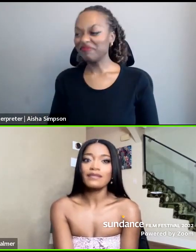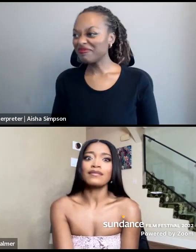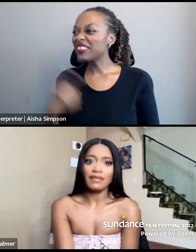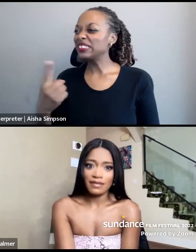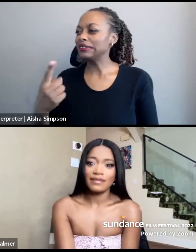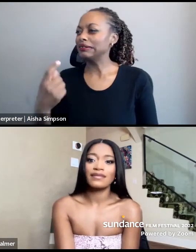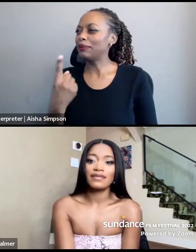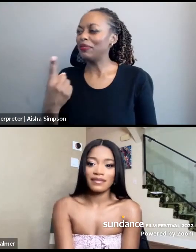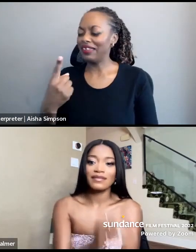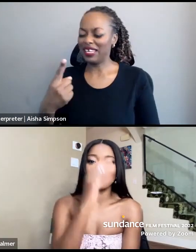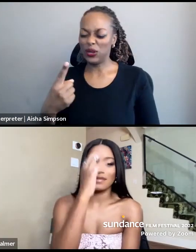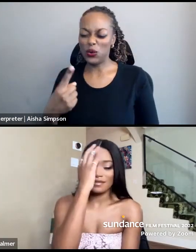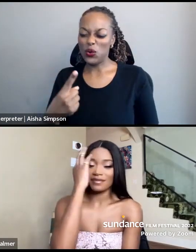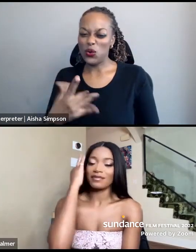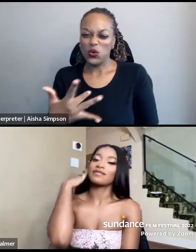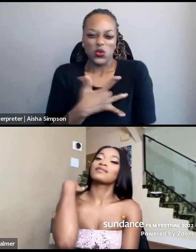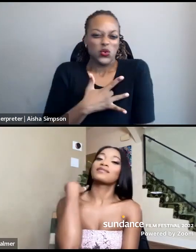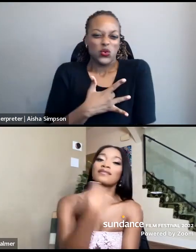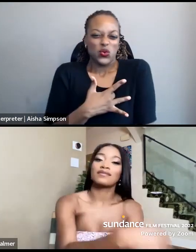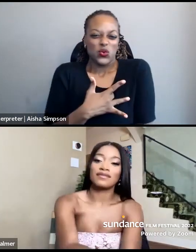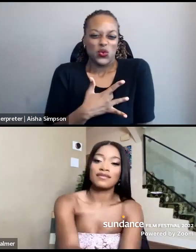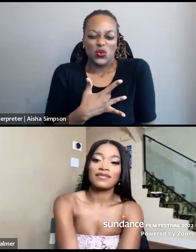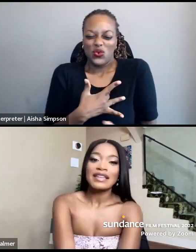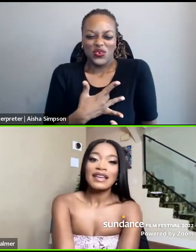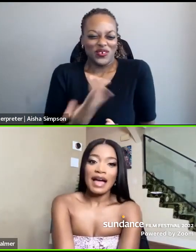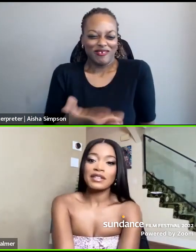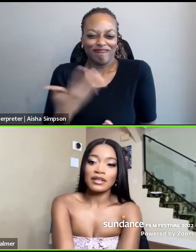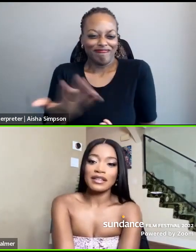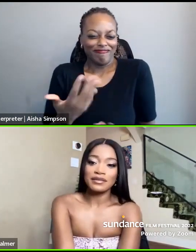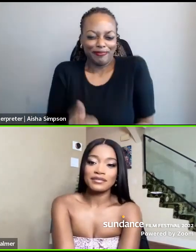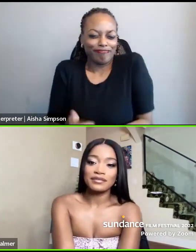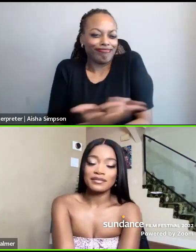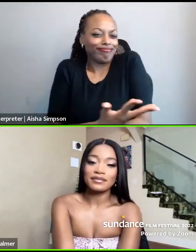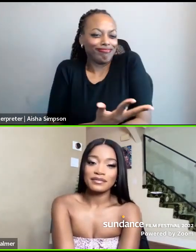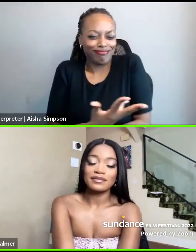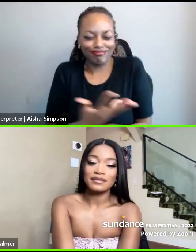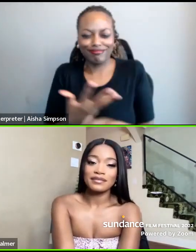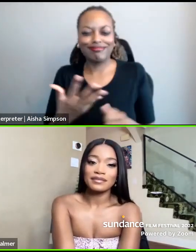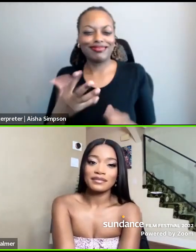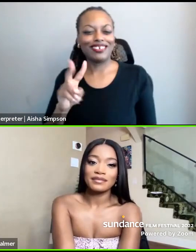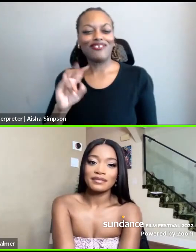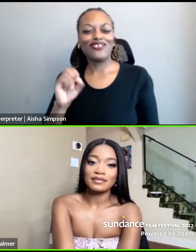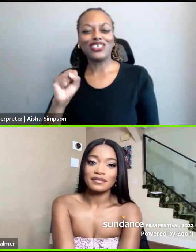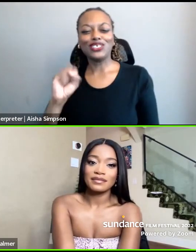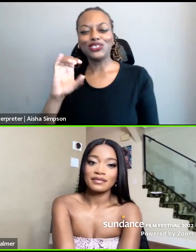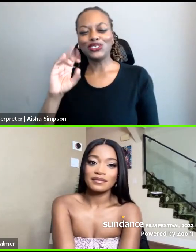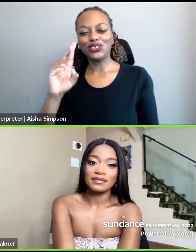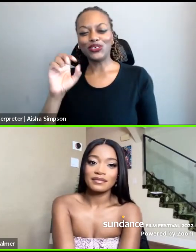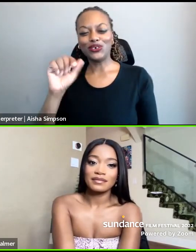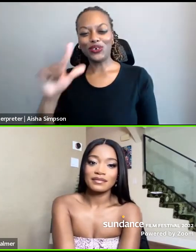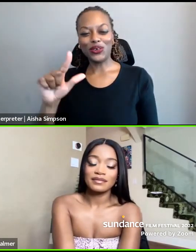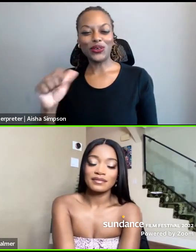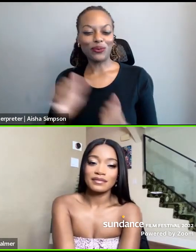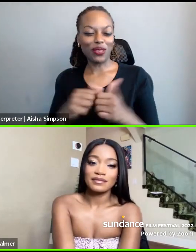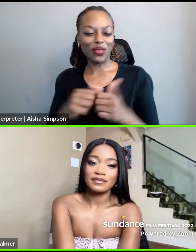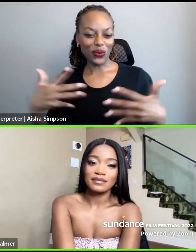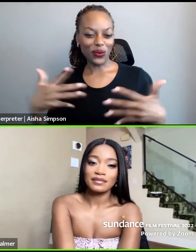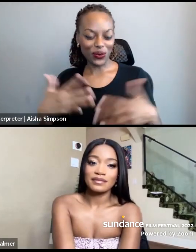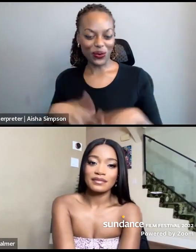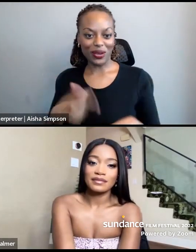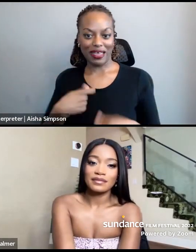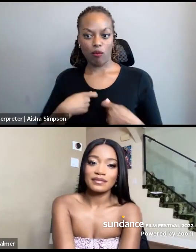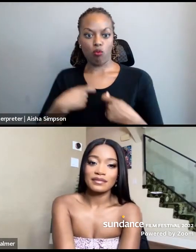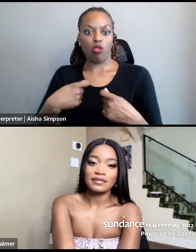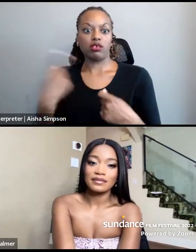it pulls out so much from you as you're watching. Did you feel Absolutely. that, like, as you were working on both of them, did you feel, I don't know, like